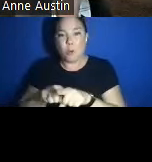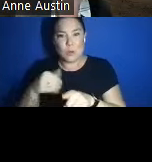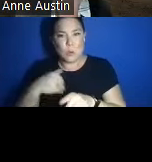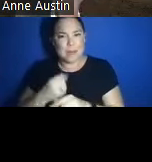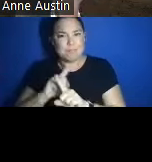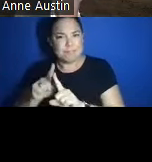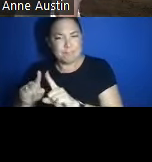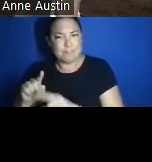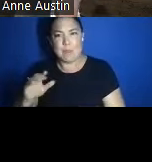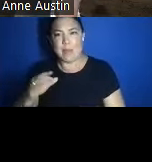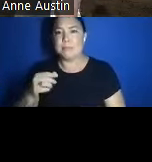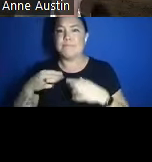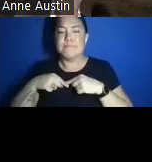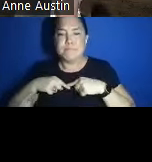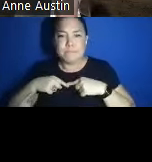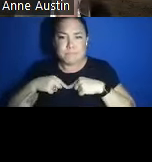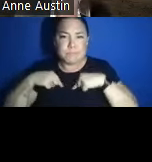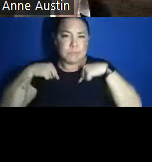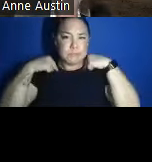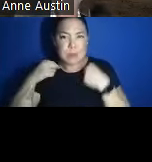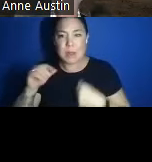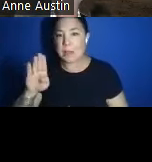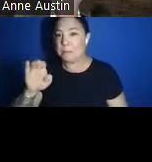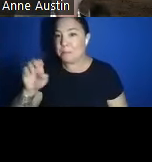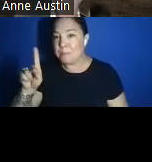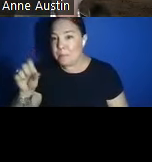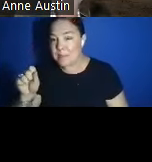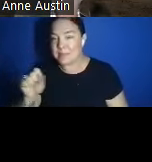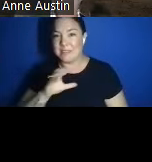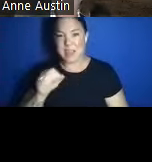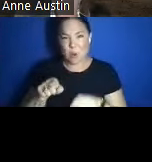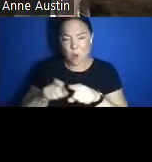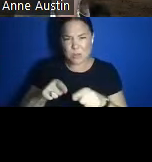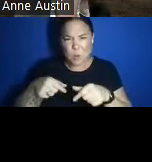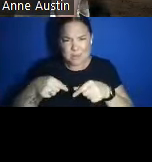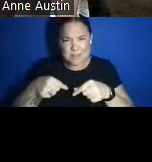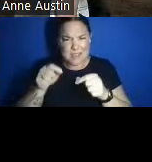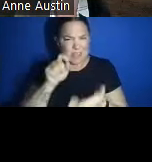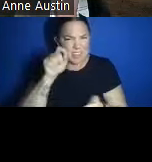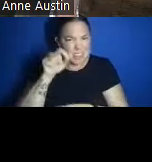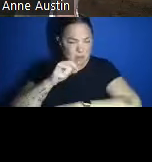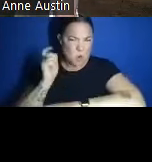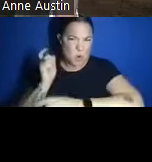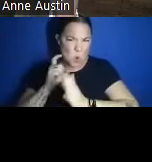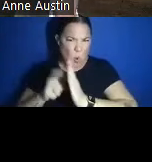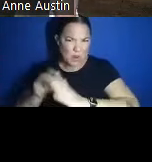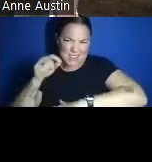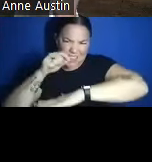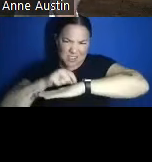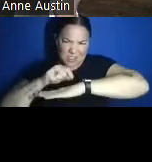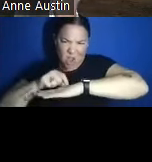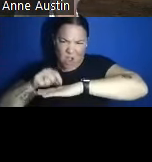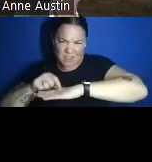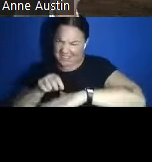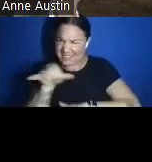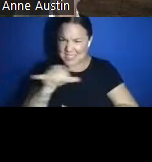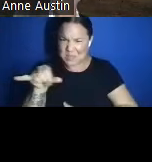shell beads threaded on a leather thong, and he notes that the pattern dots look similar to those found on previously excavated wooden